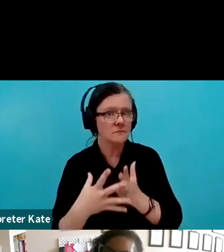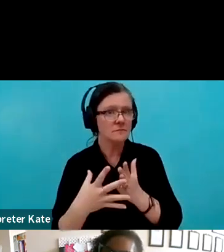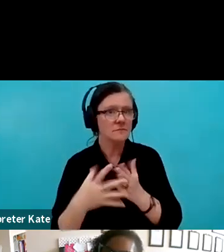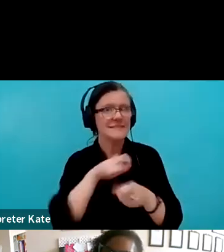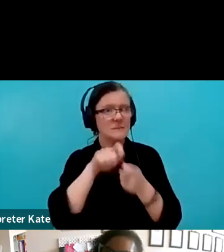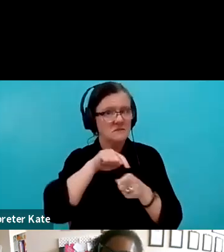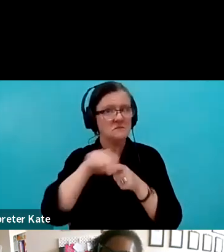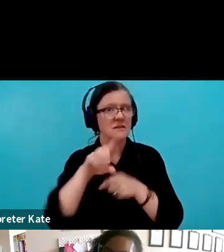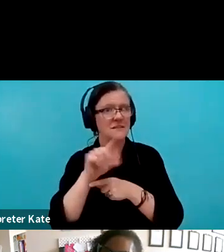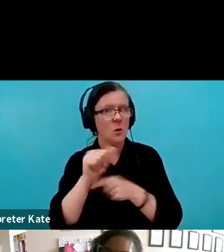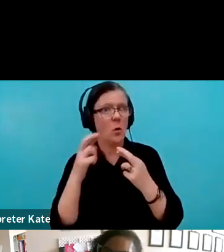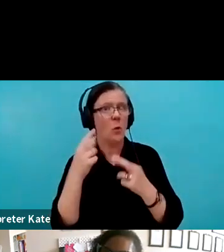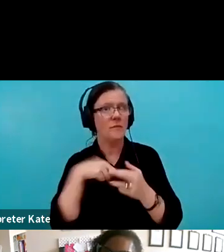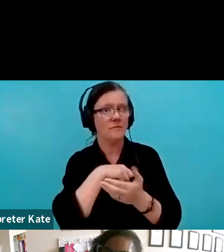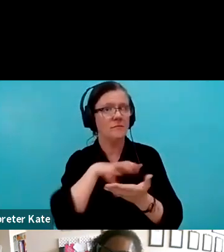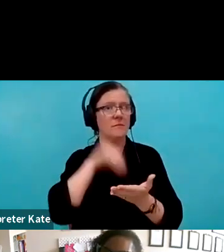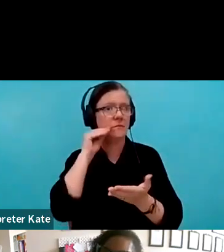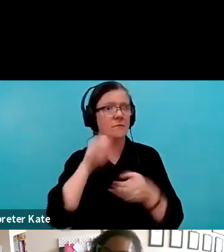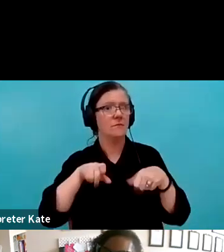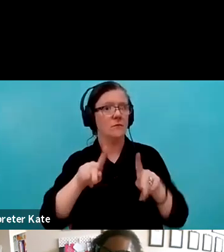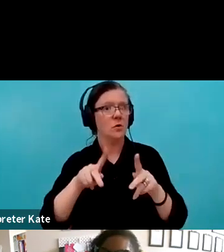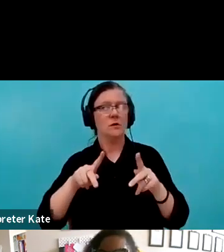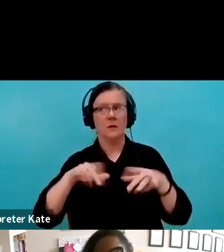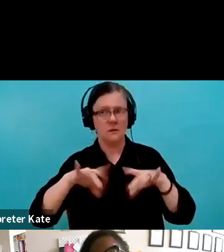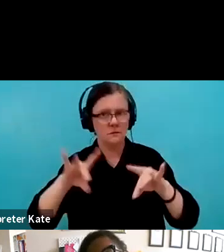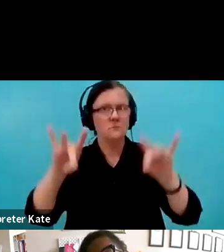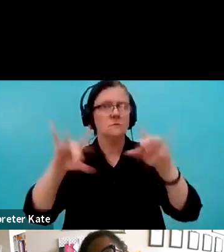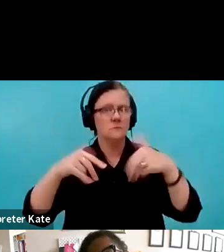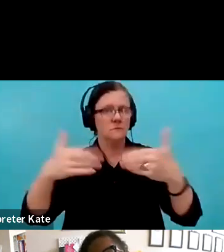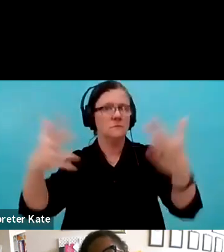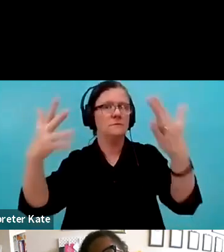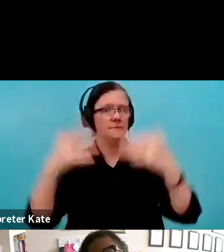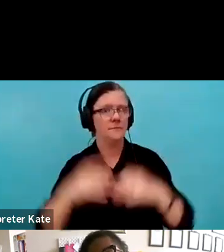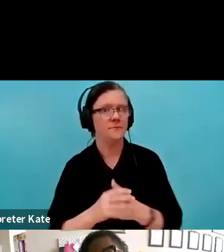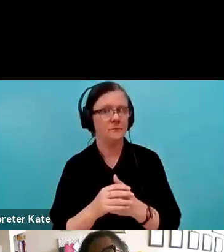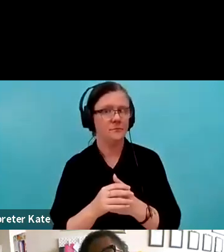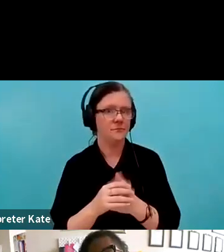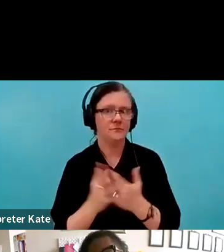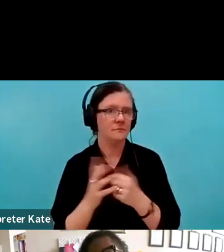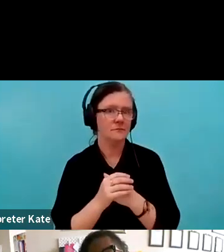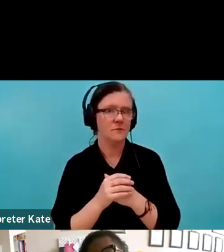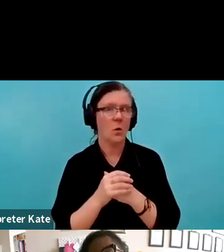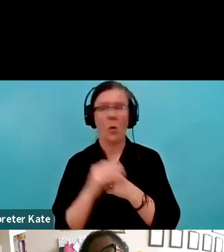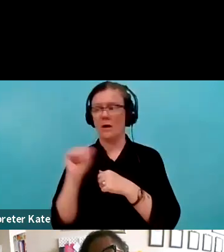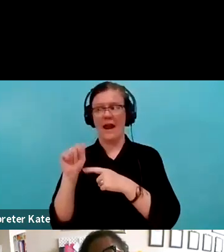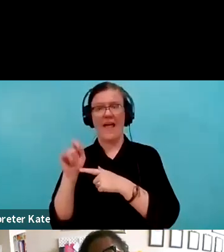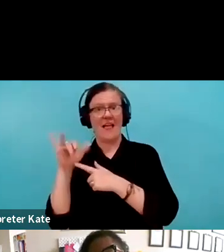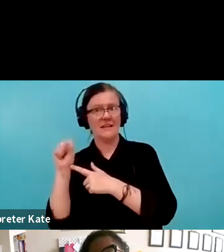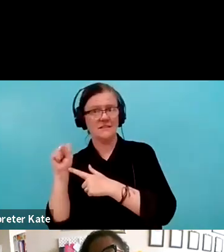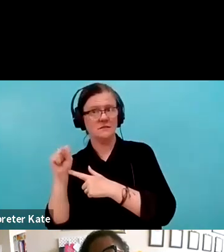they would learn in this moment, take with them to their future position, or even allies?